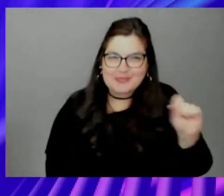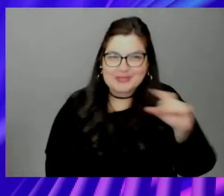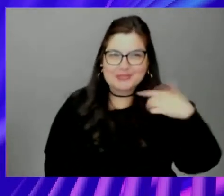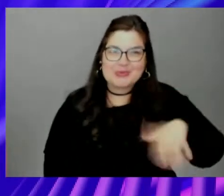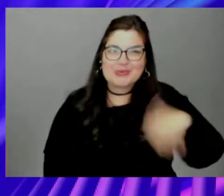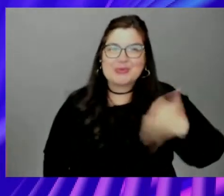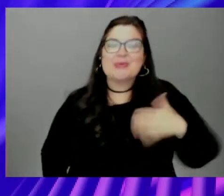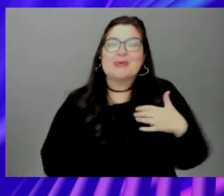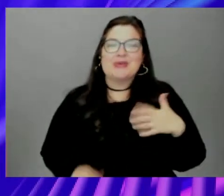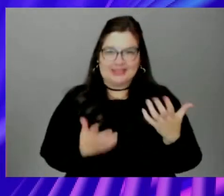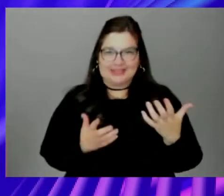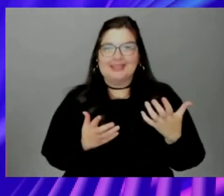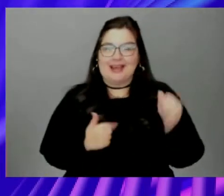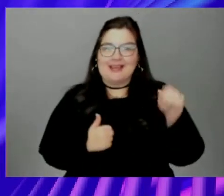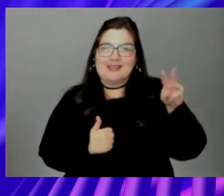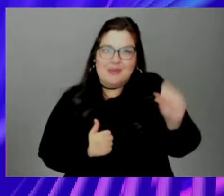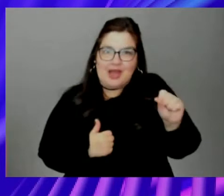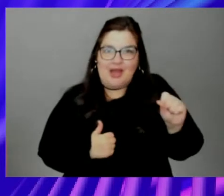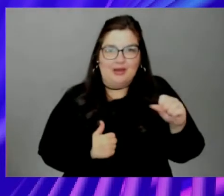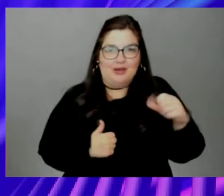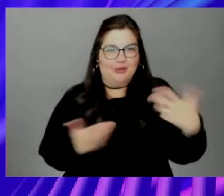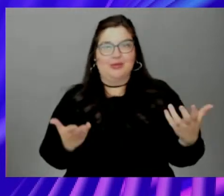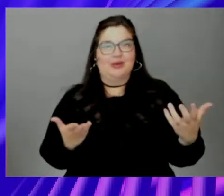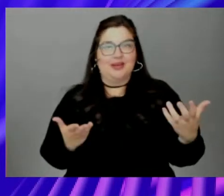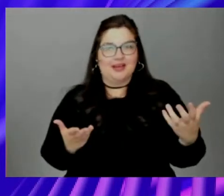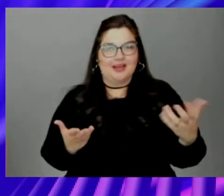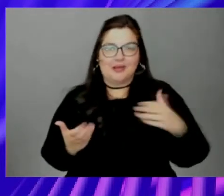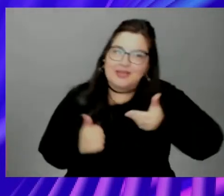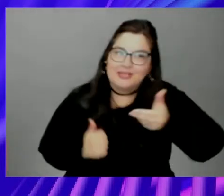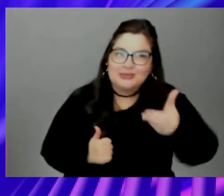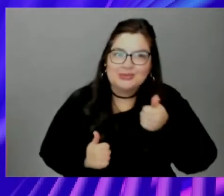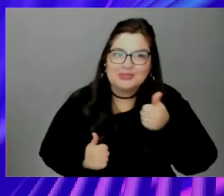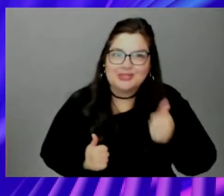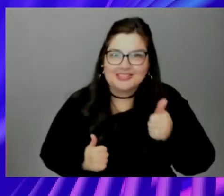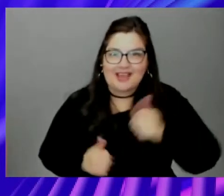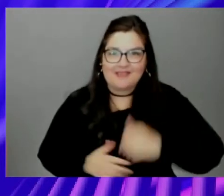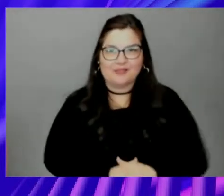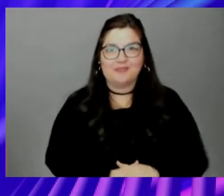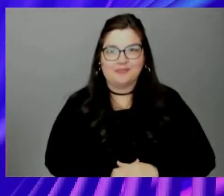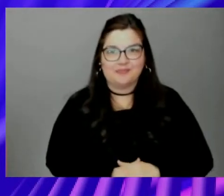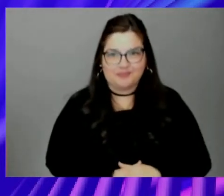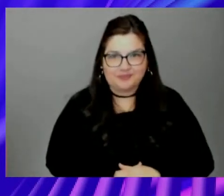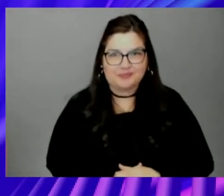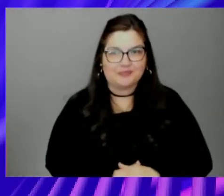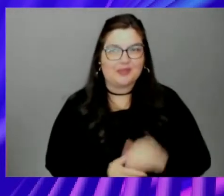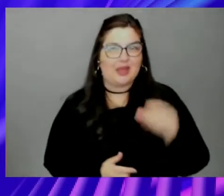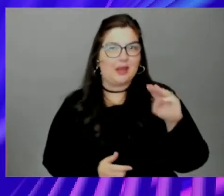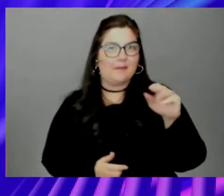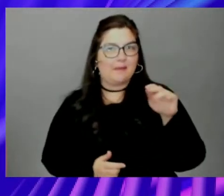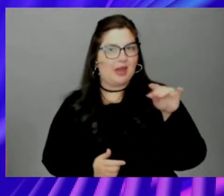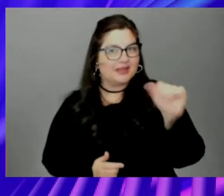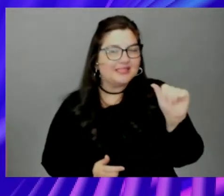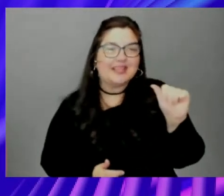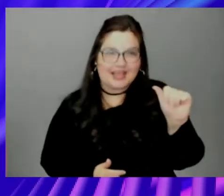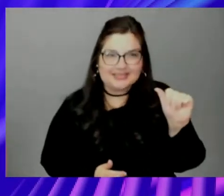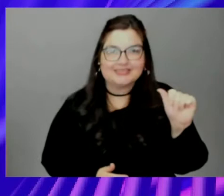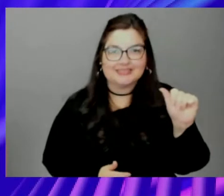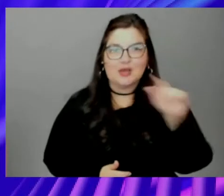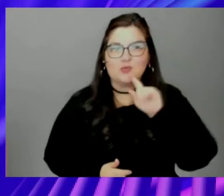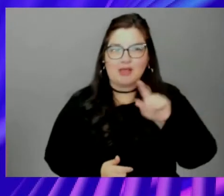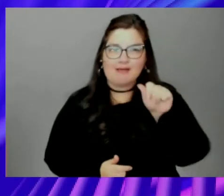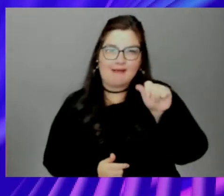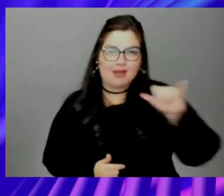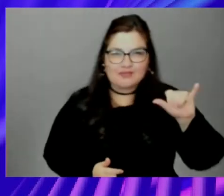AWS. And Manny, please introduce yourself. Hi, I'm Khanuja, and I'm Artificial Intelligence and Machine